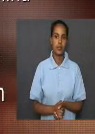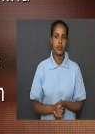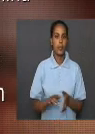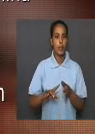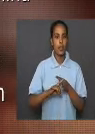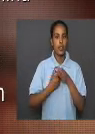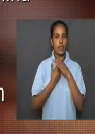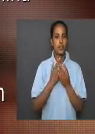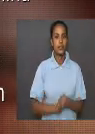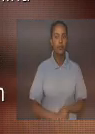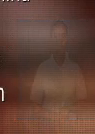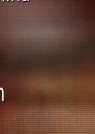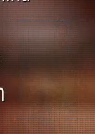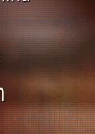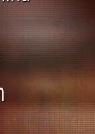Begin.